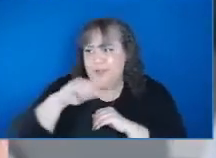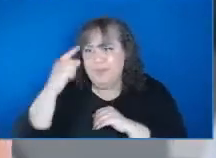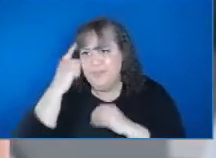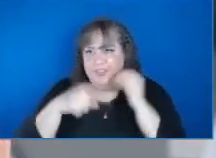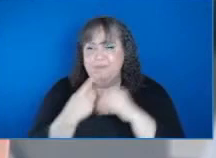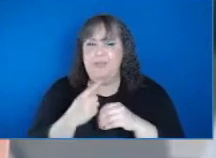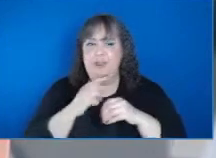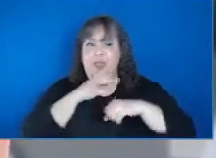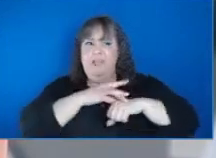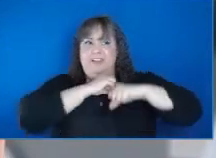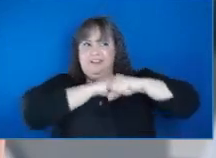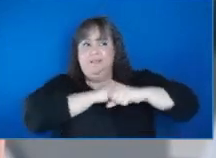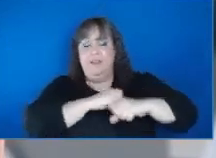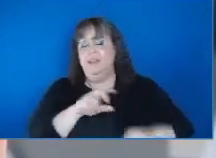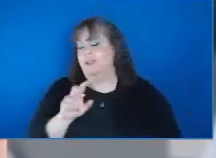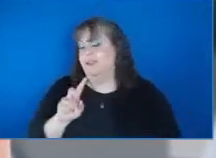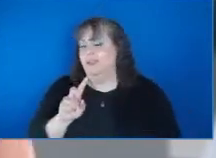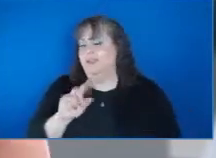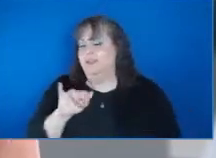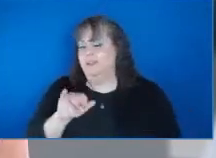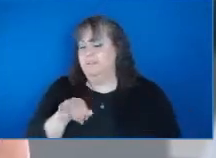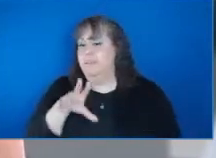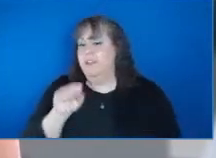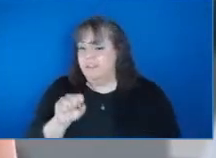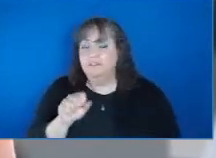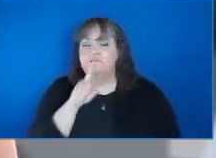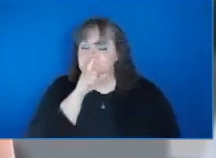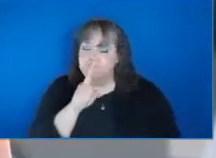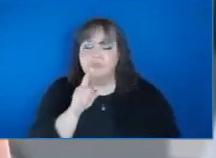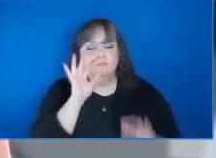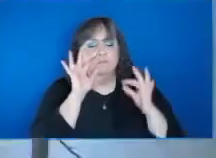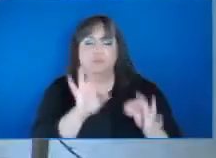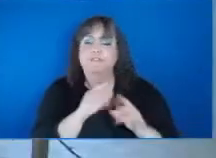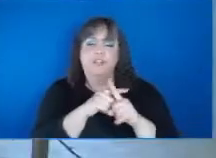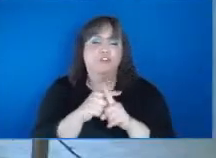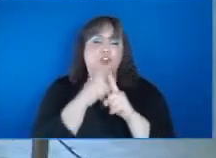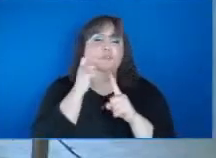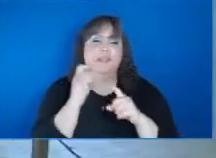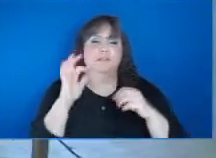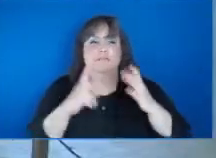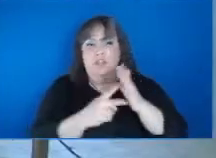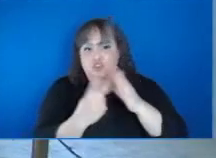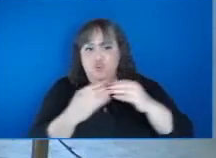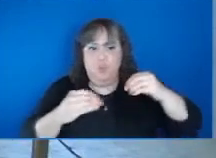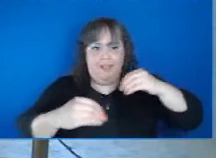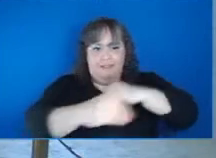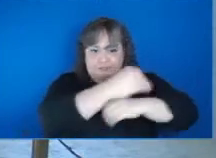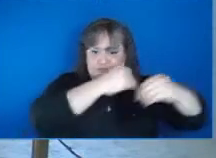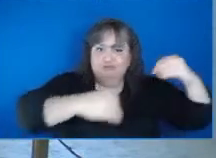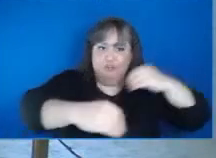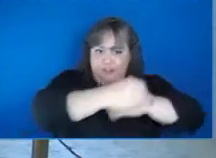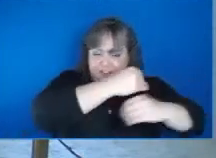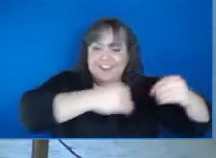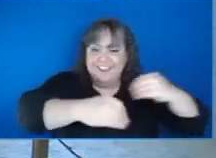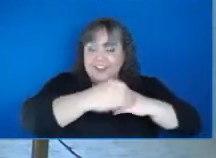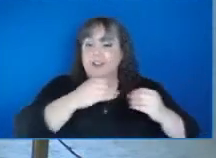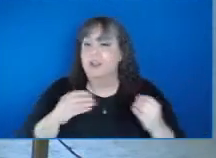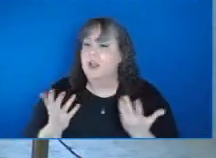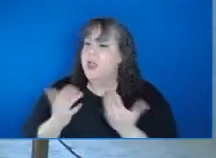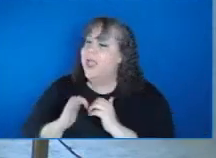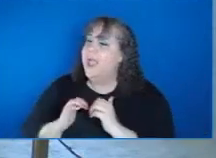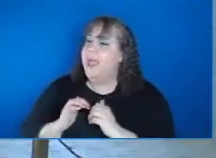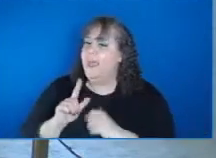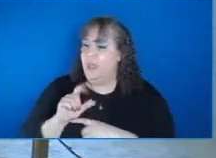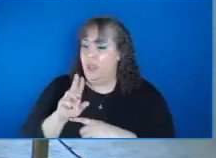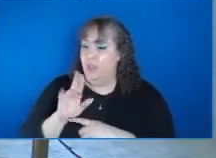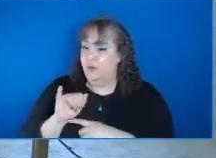ideal target because of this double asteroid nature. Nancy, do you want to talk for just a minute about how we know it's a binary asteroid and how we know what the